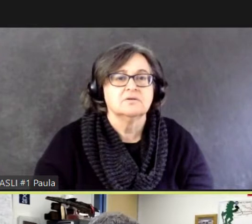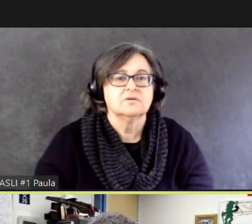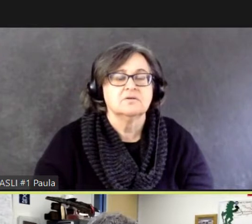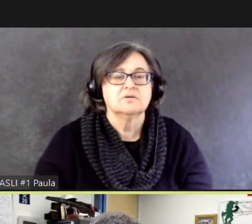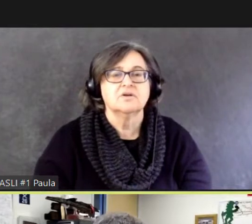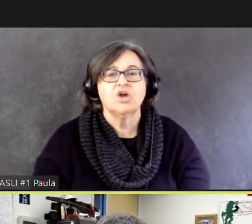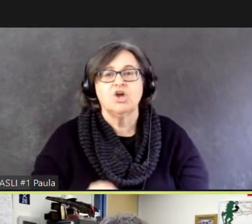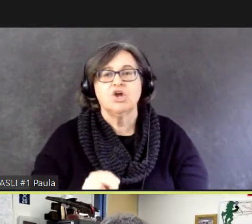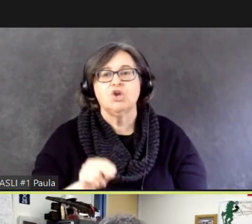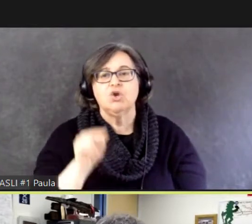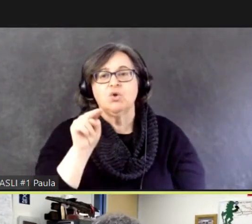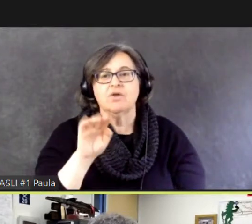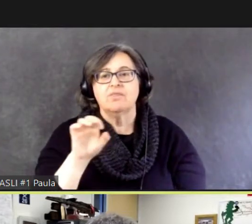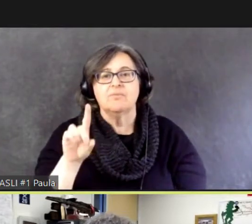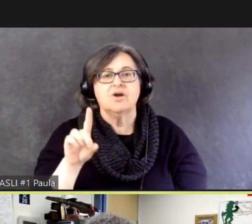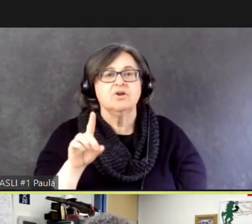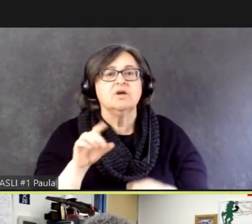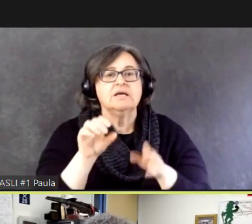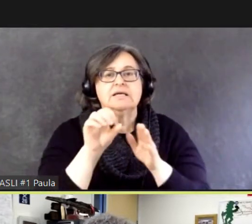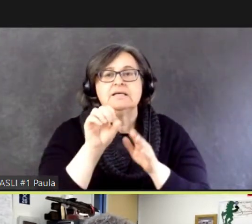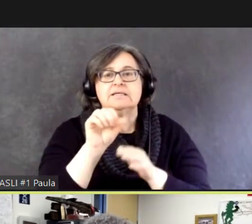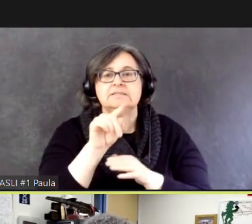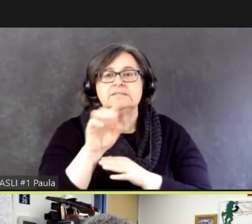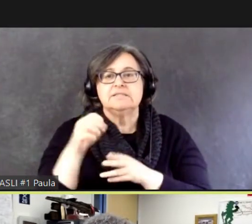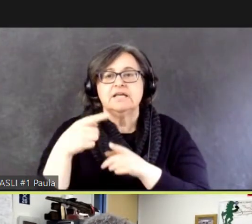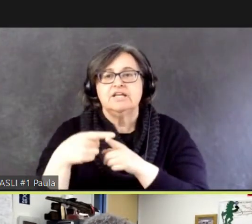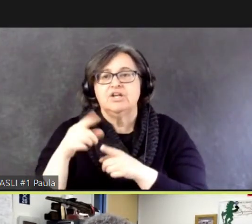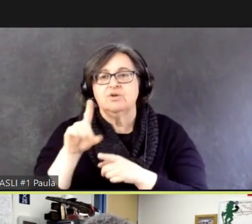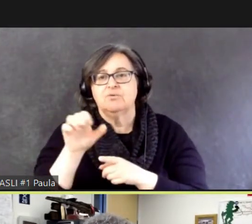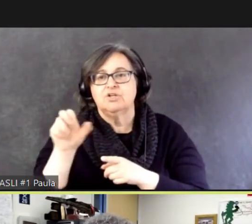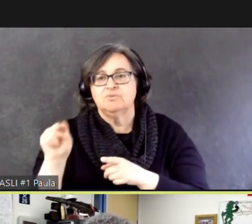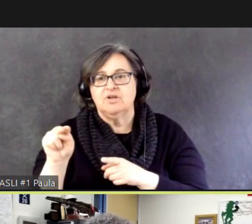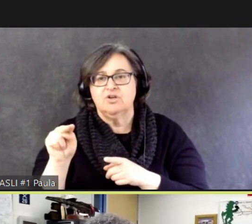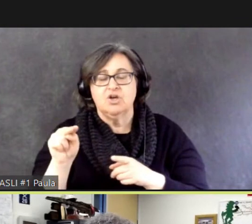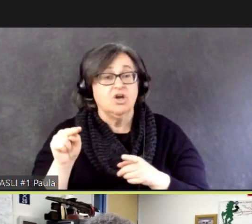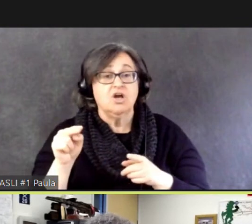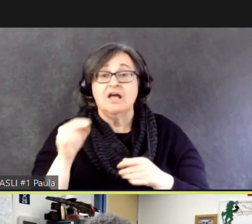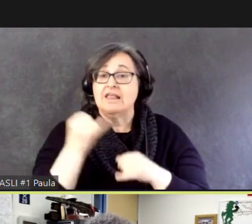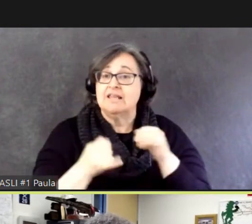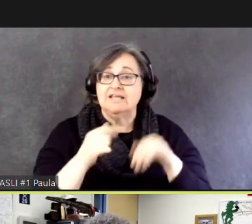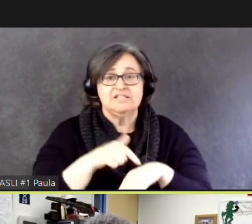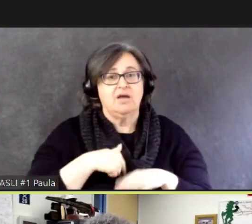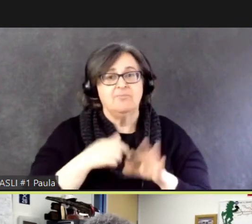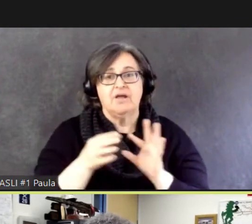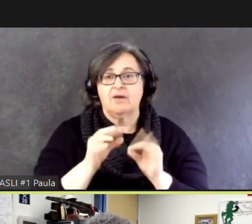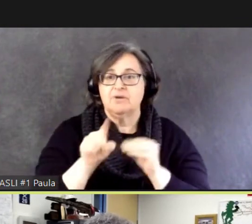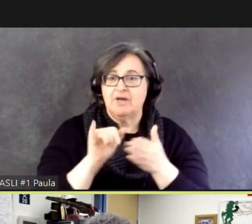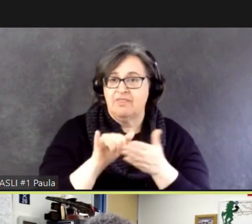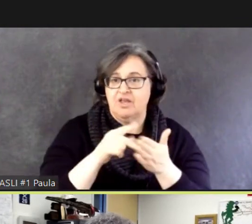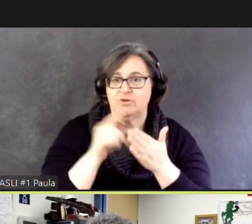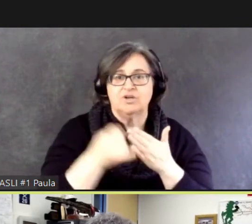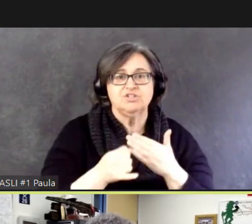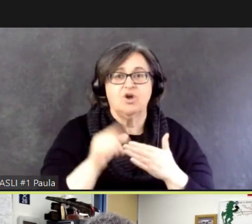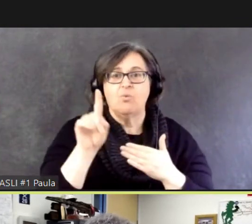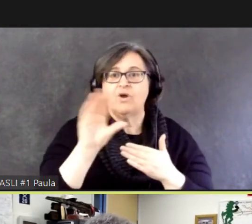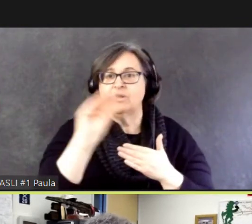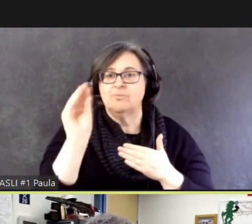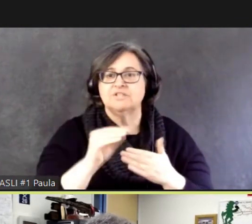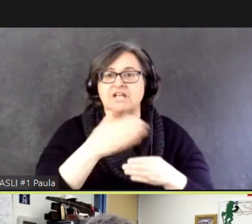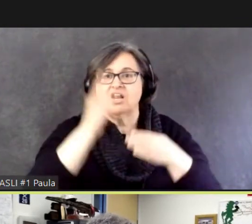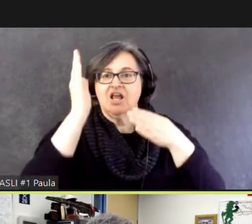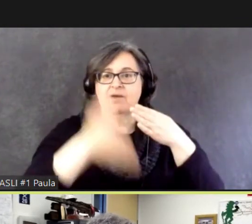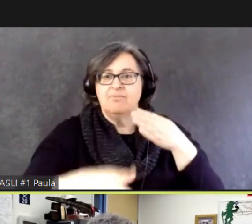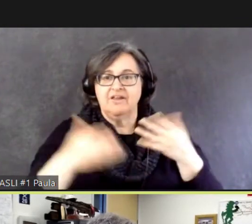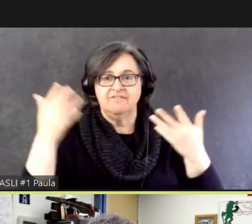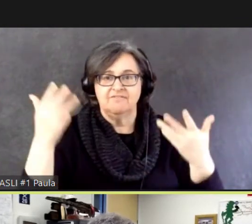This is our northbound state in Dearborn. So this will be the last time I report on this project, as we are 100% complete at this point. It was, again, a very significant good investment